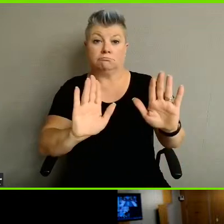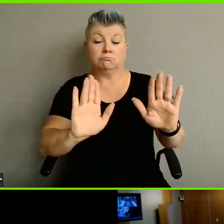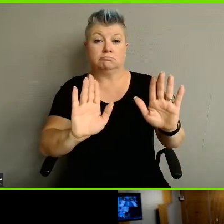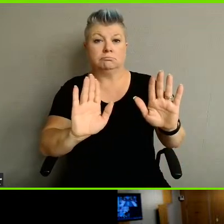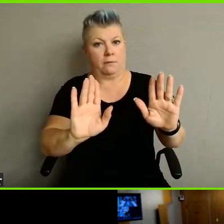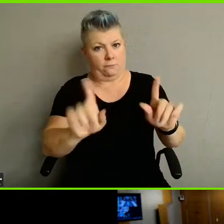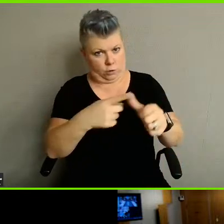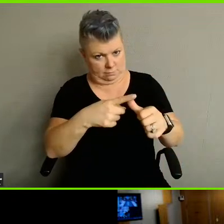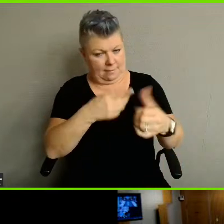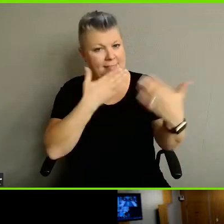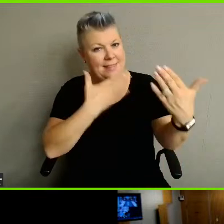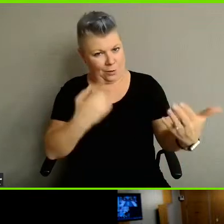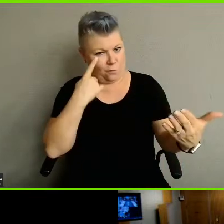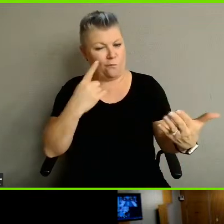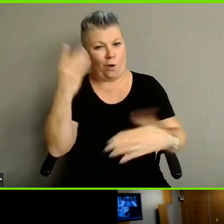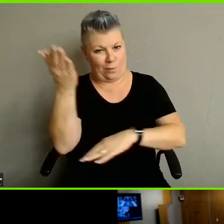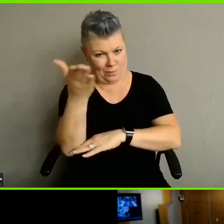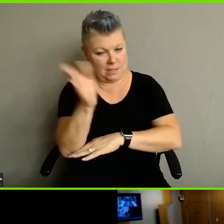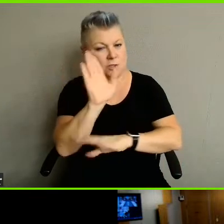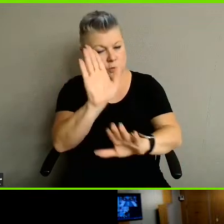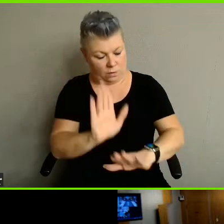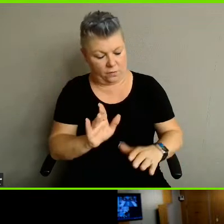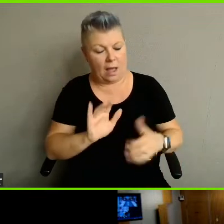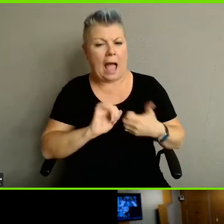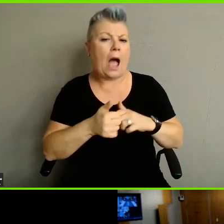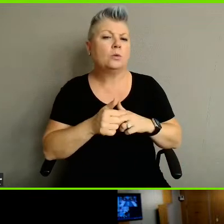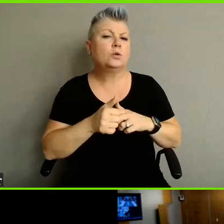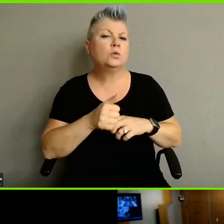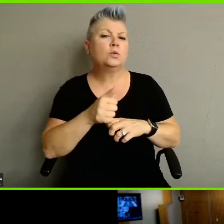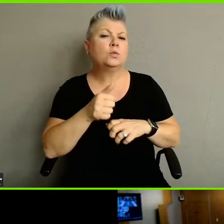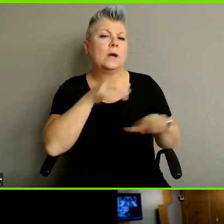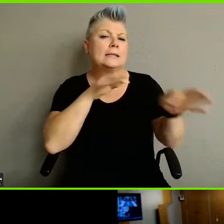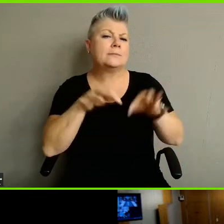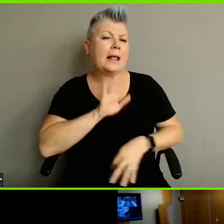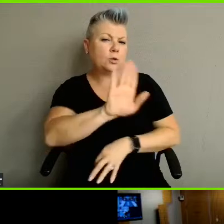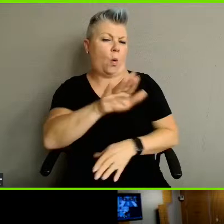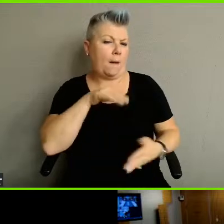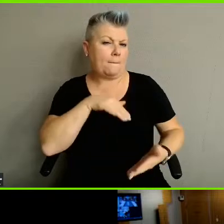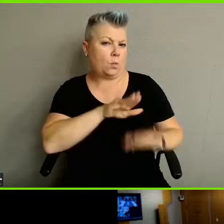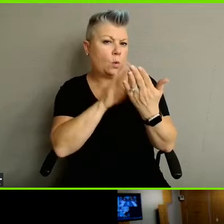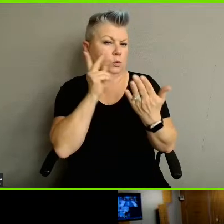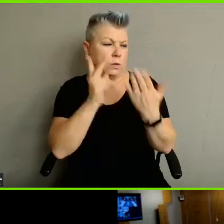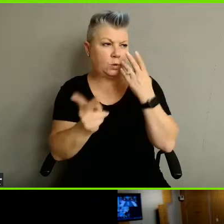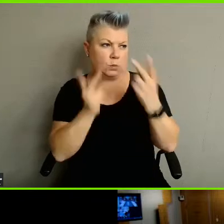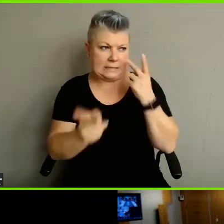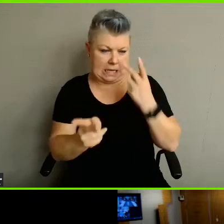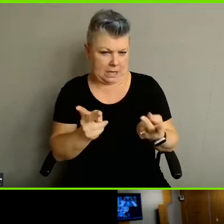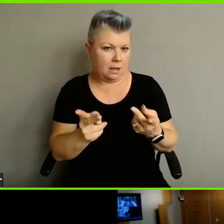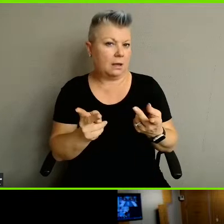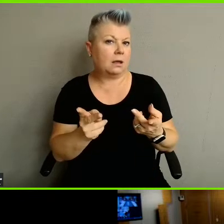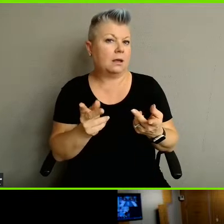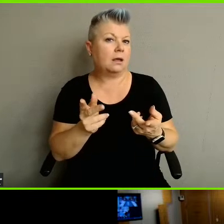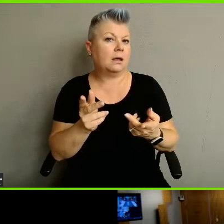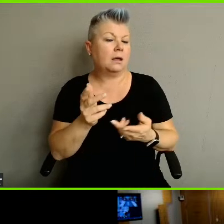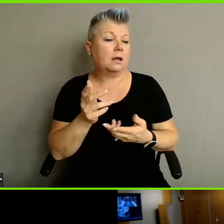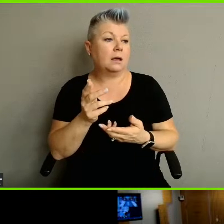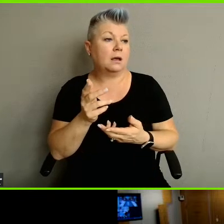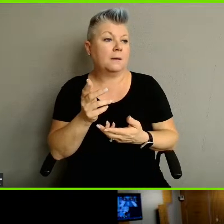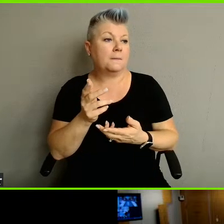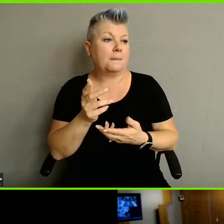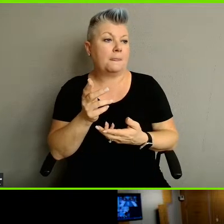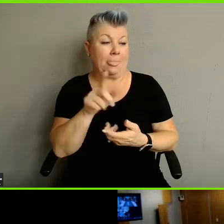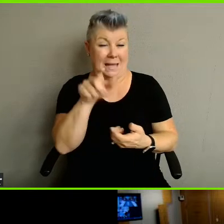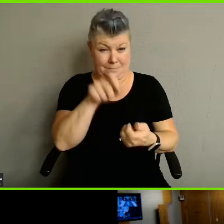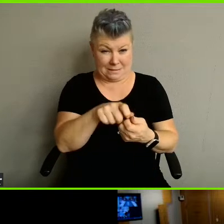great as well. How do you characterize your approach when you see heat on the map in the fall and in the